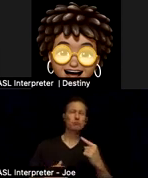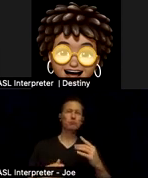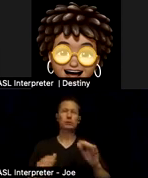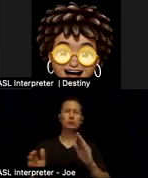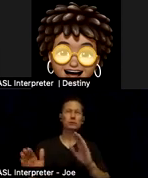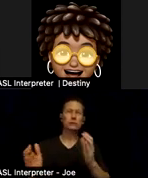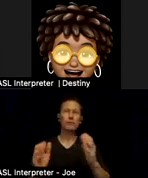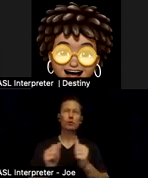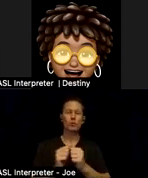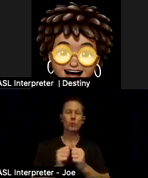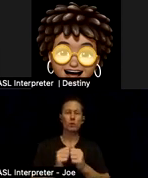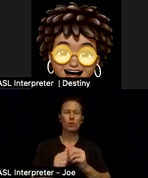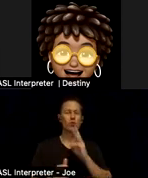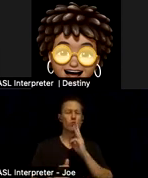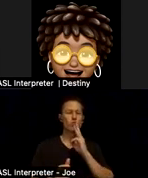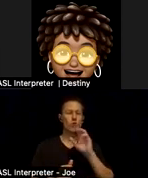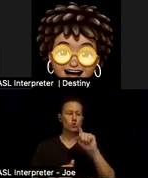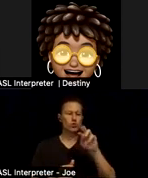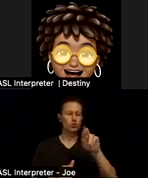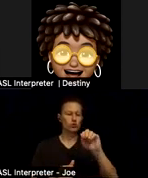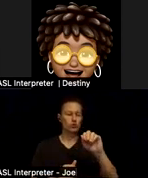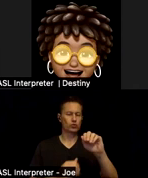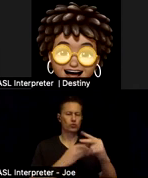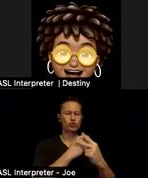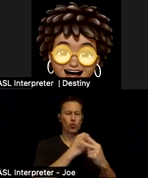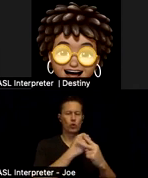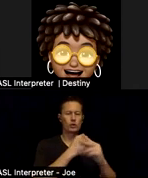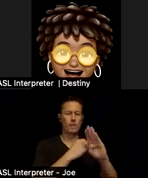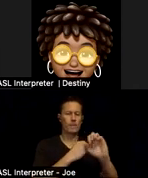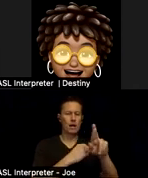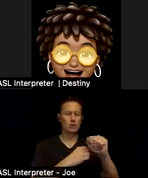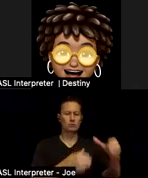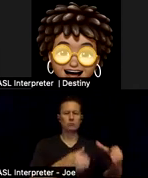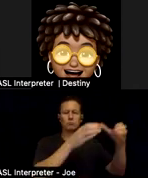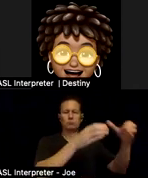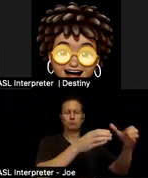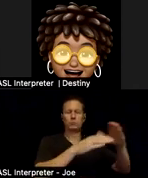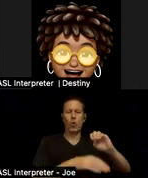we got our water storage barrels, it was also recommended we elevate those up off the floor.